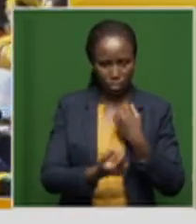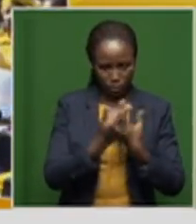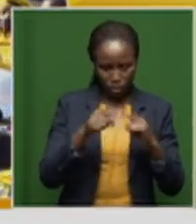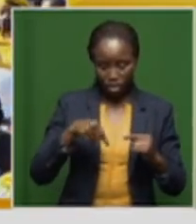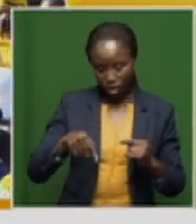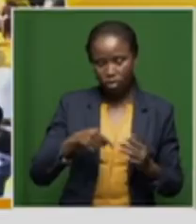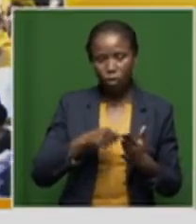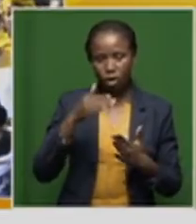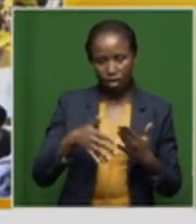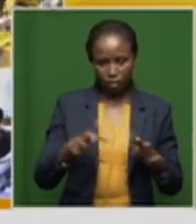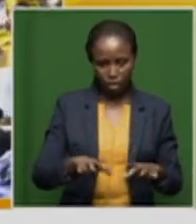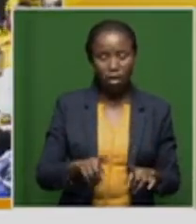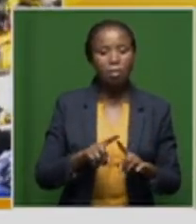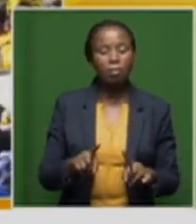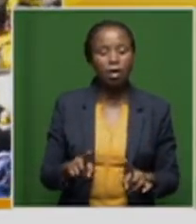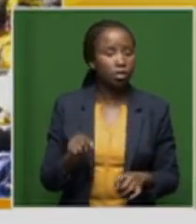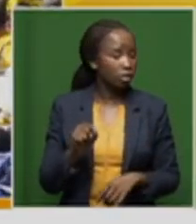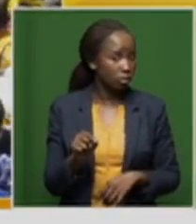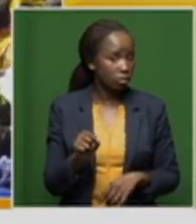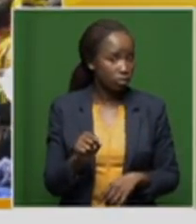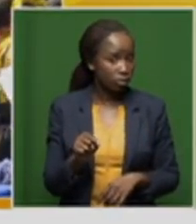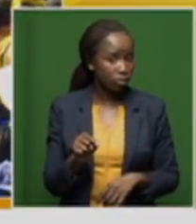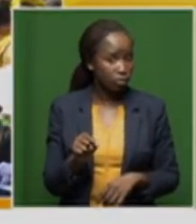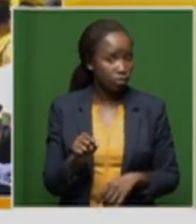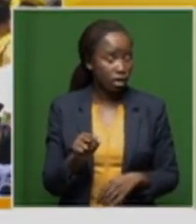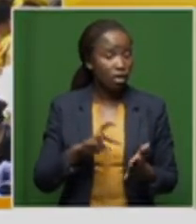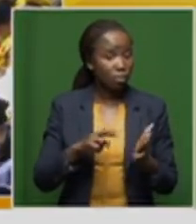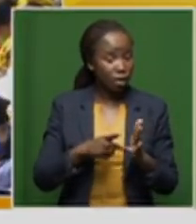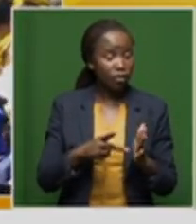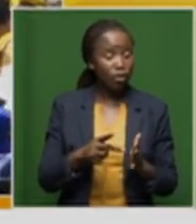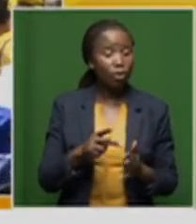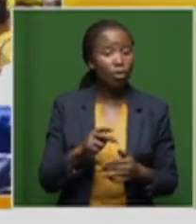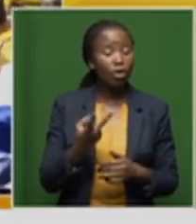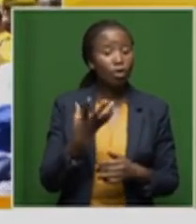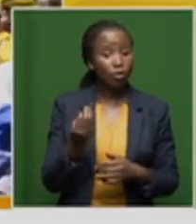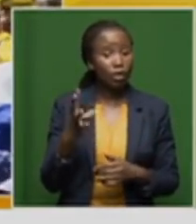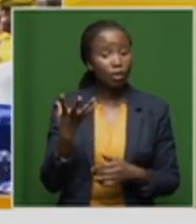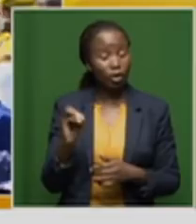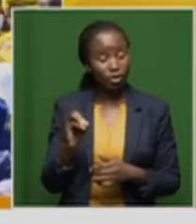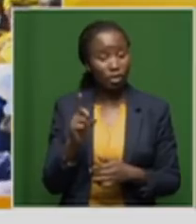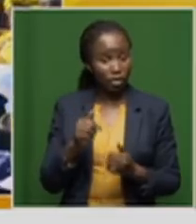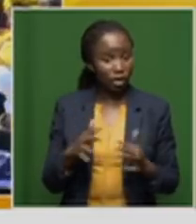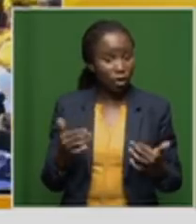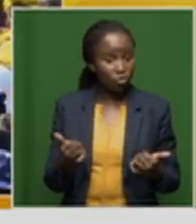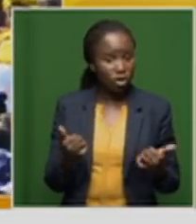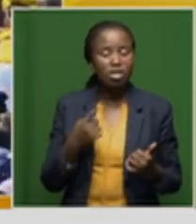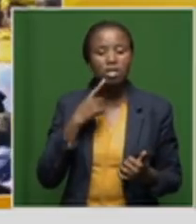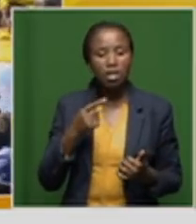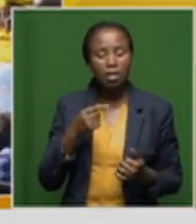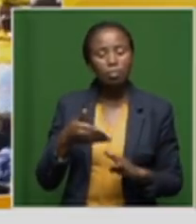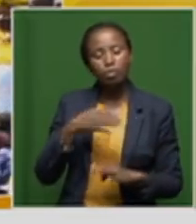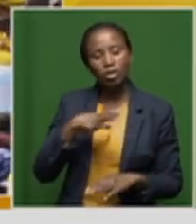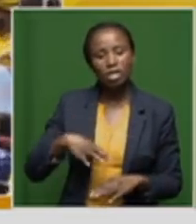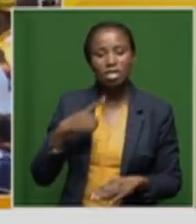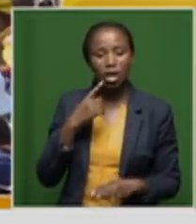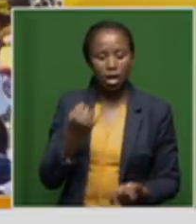weekend. No one can doubt that the roadmap to the 55th National Conference has essentially begun. The former president saying this court